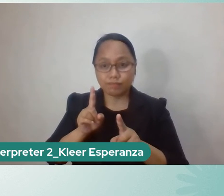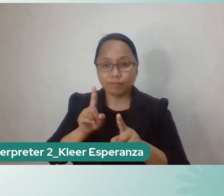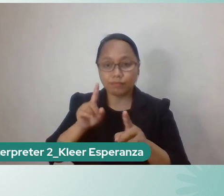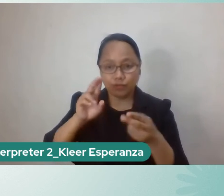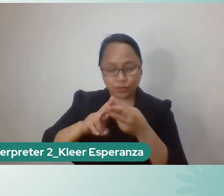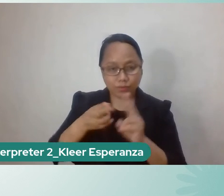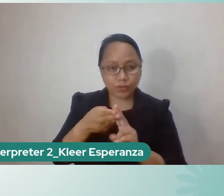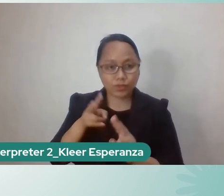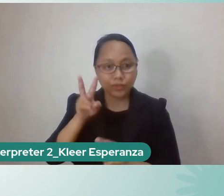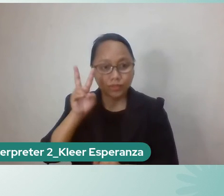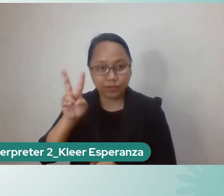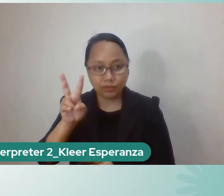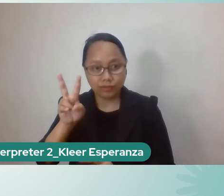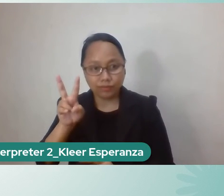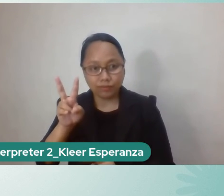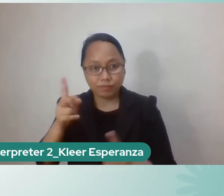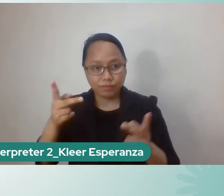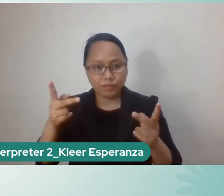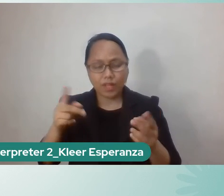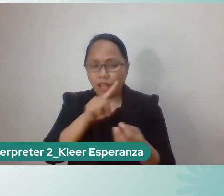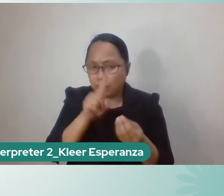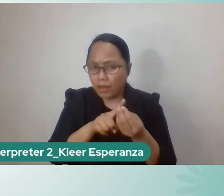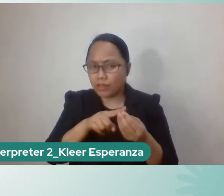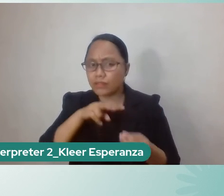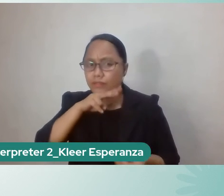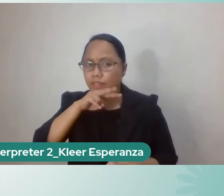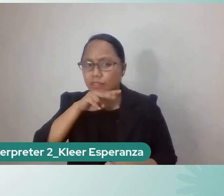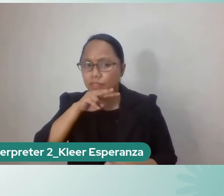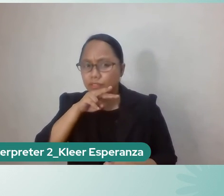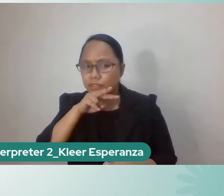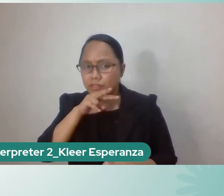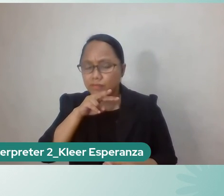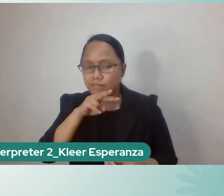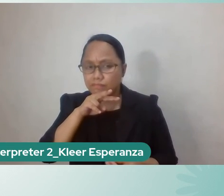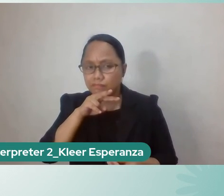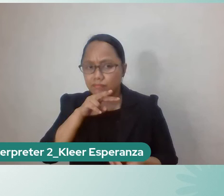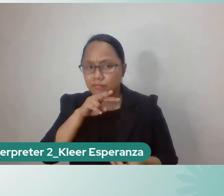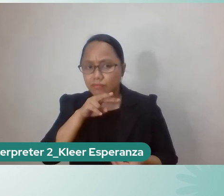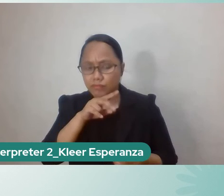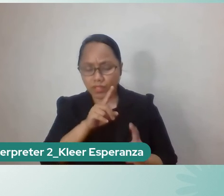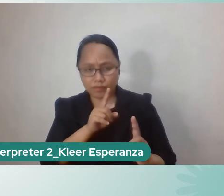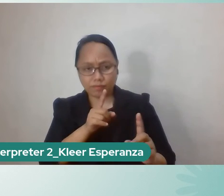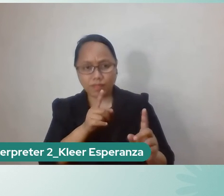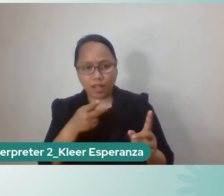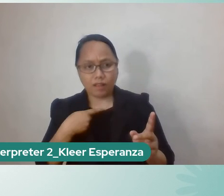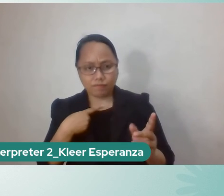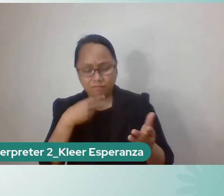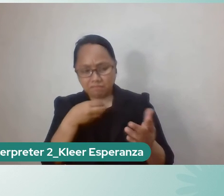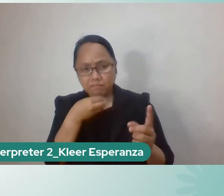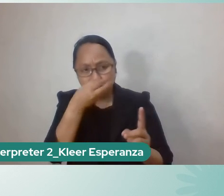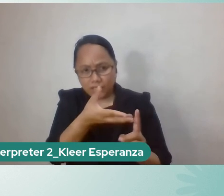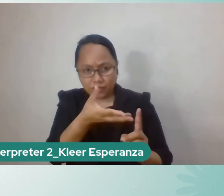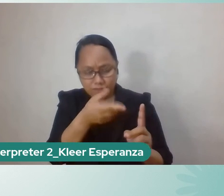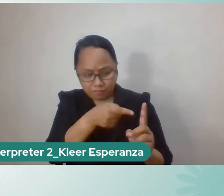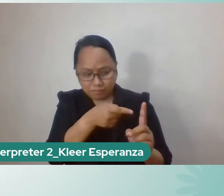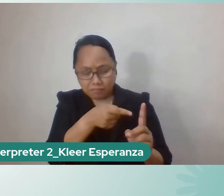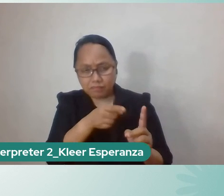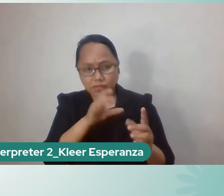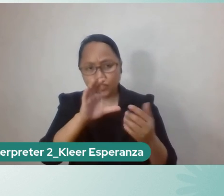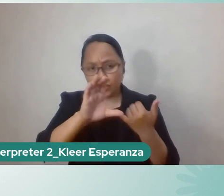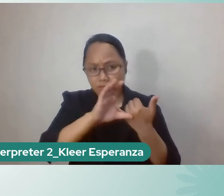human papilloma viruses that cause cervical cancer, our winner is